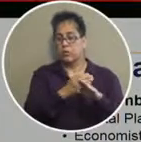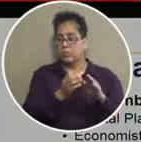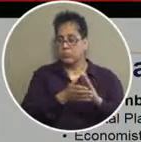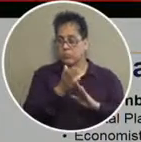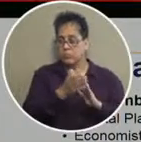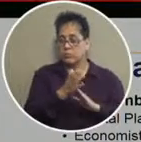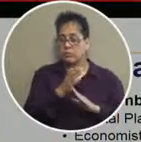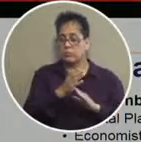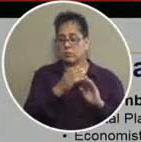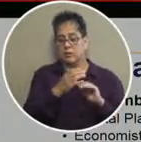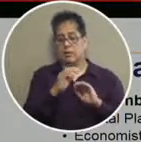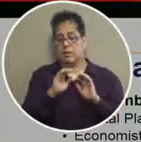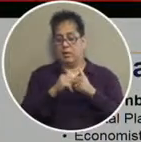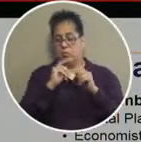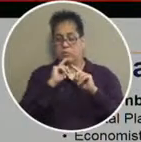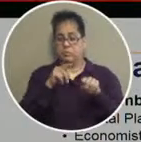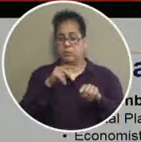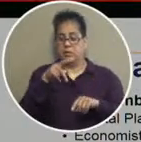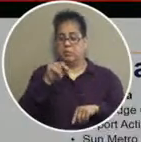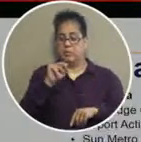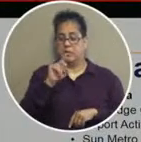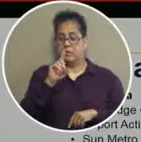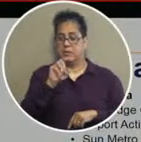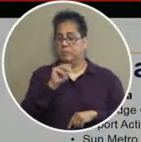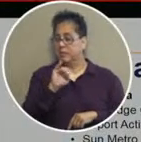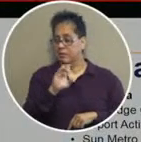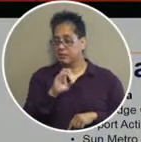to this pandemic. Next slide, please.